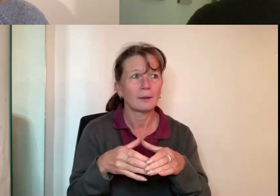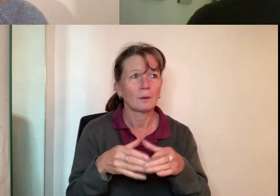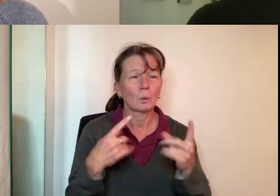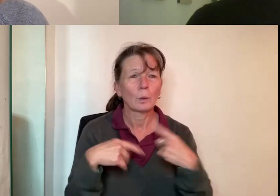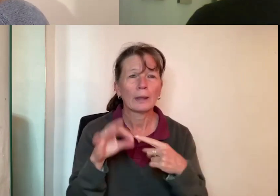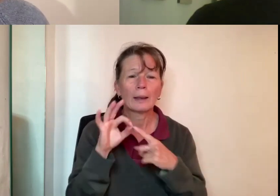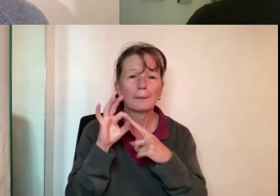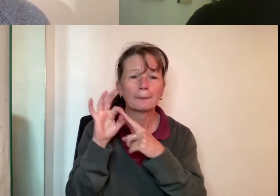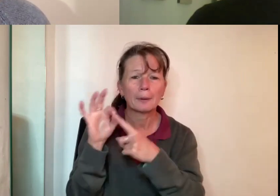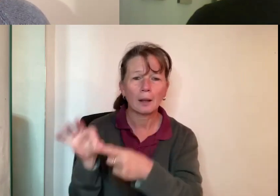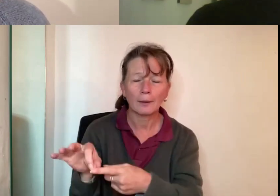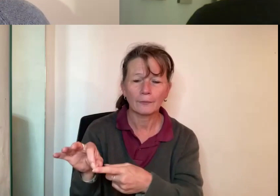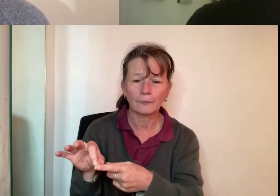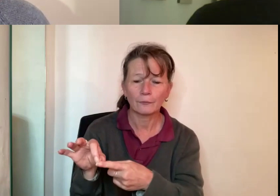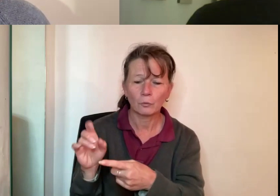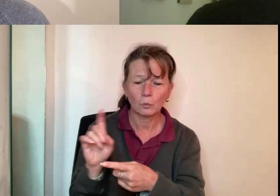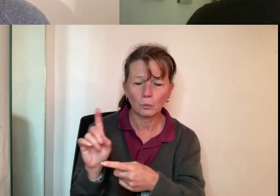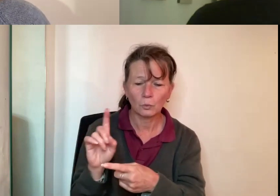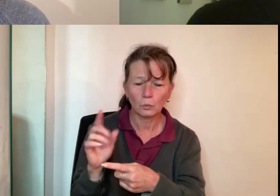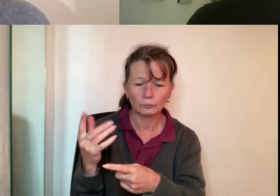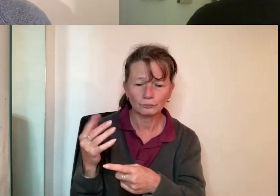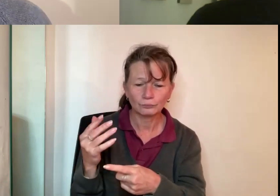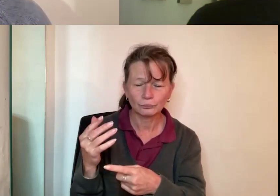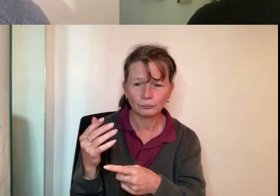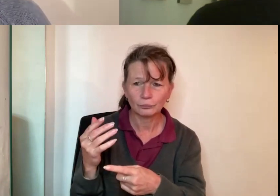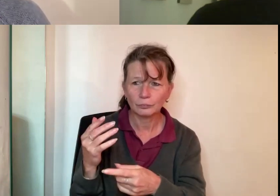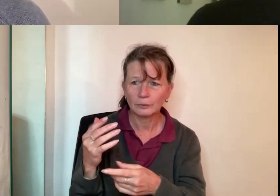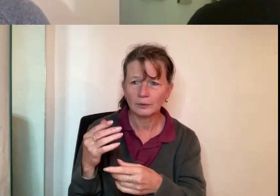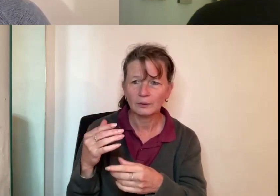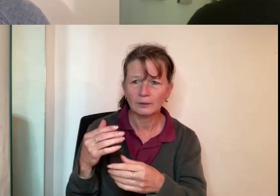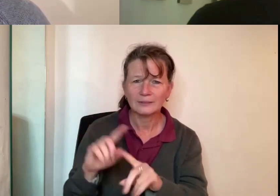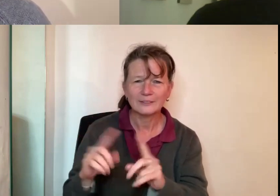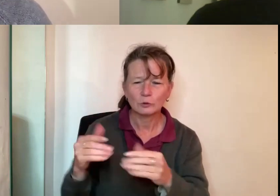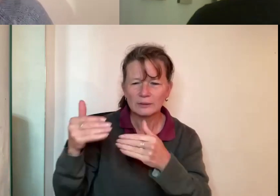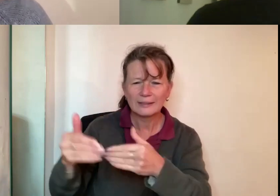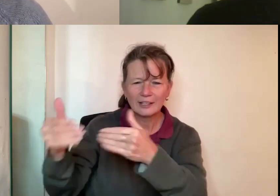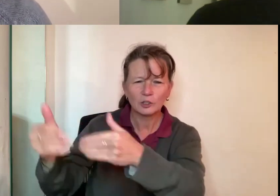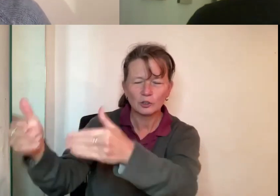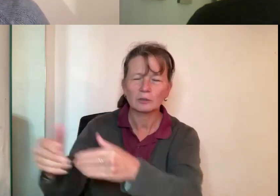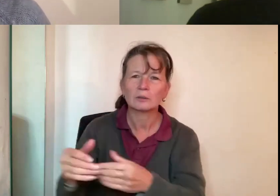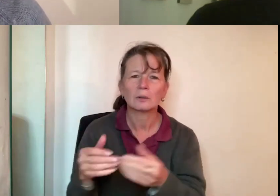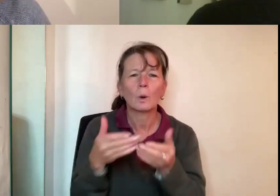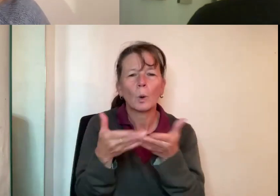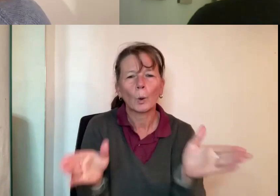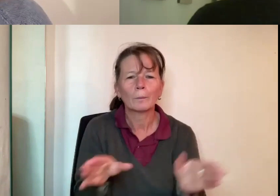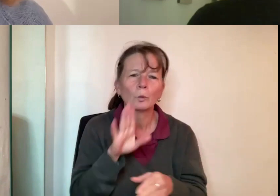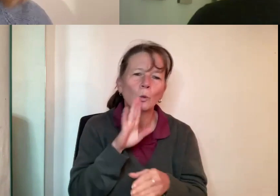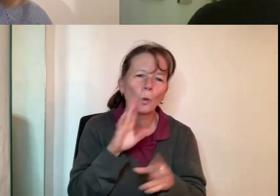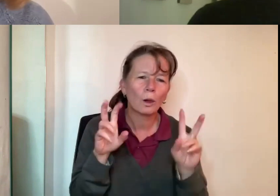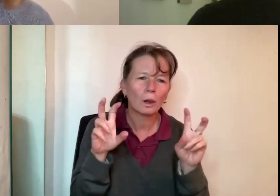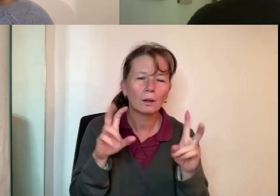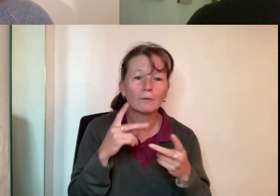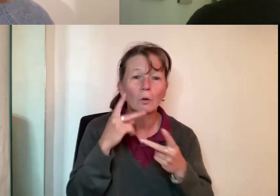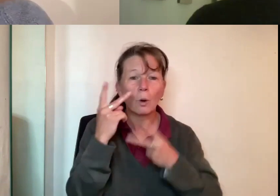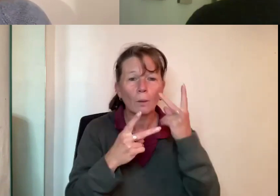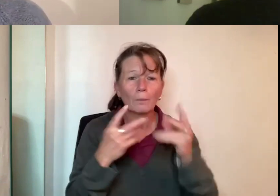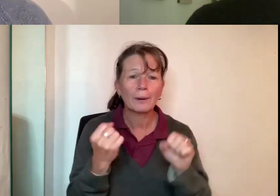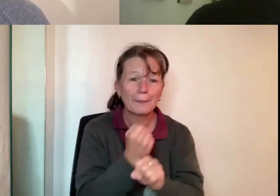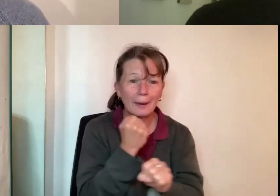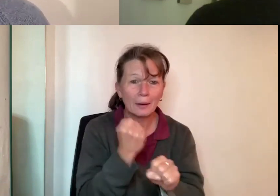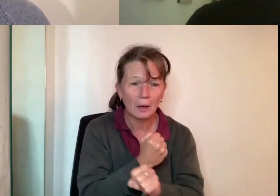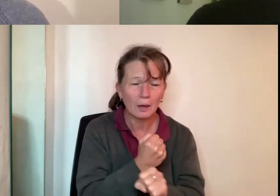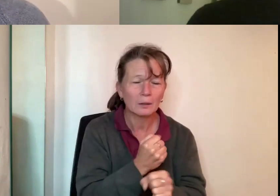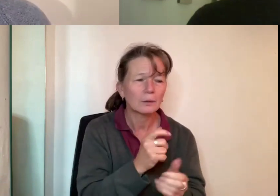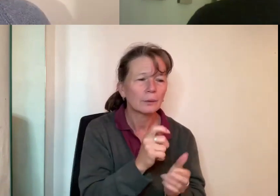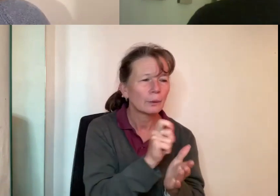applied for what they call various stages, which was an open call for opera makers, for composer,